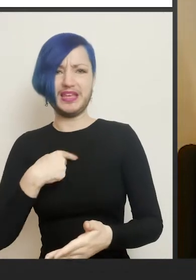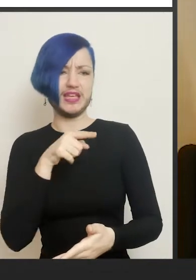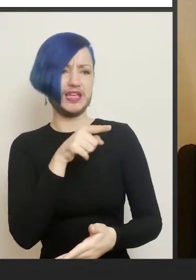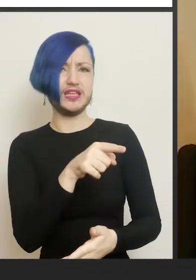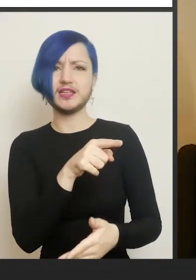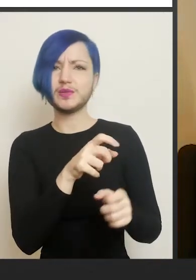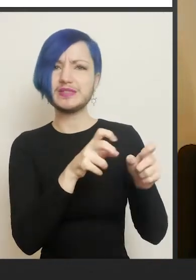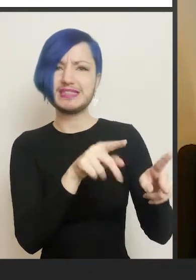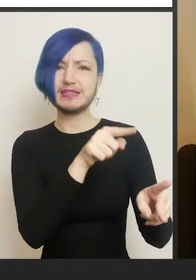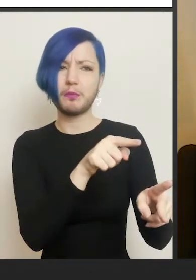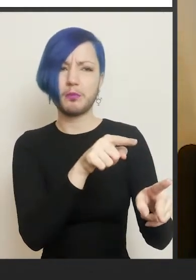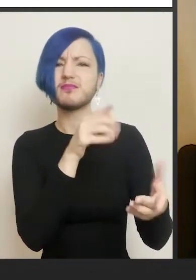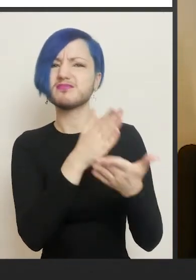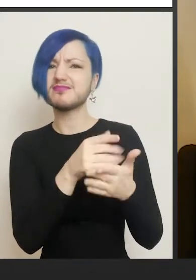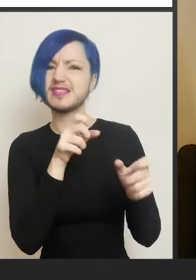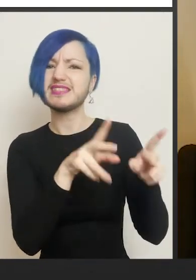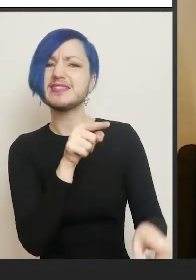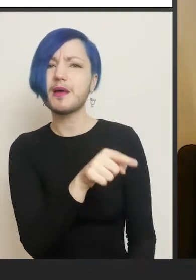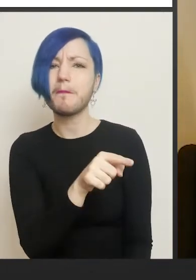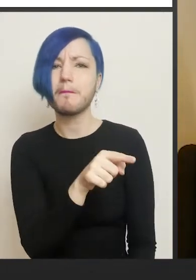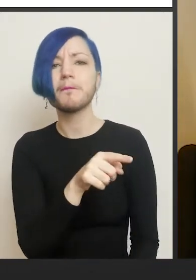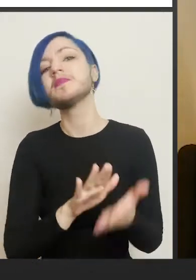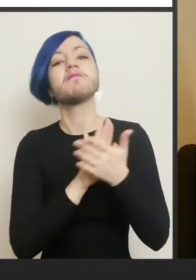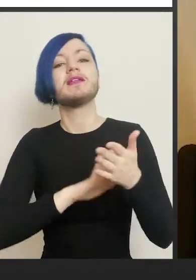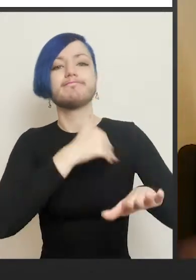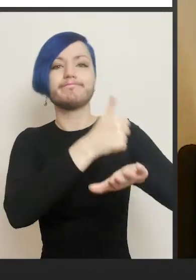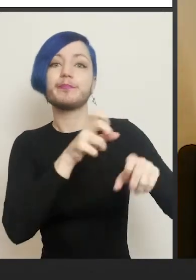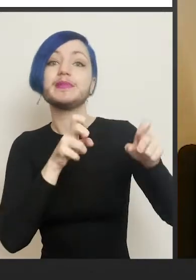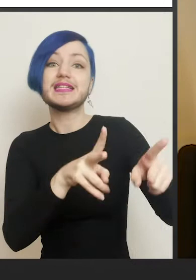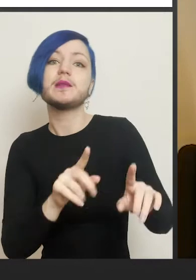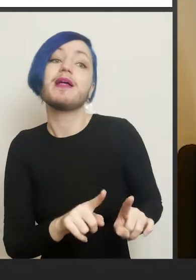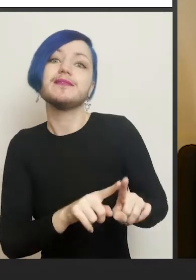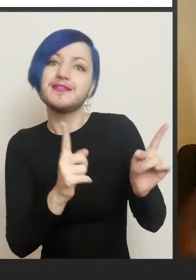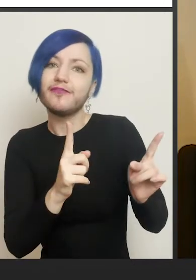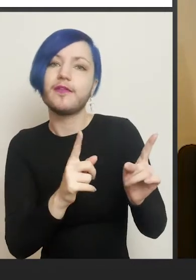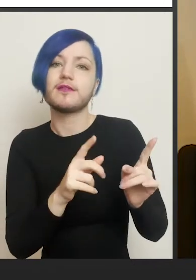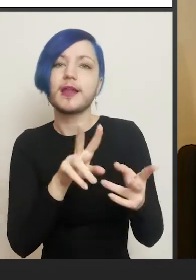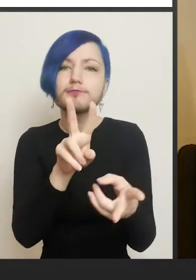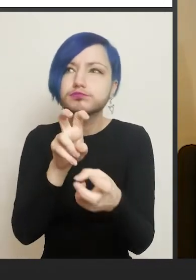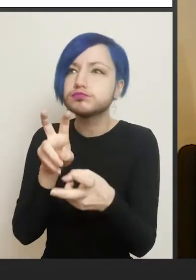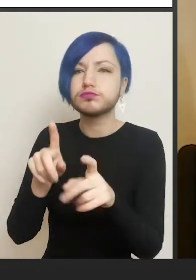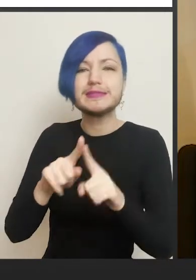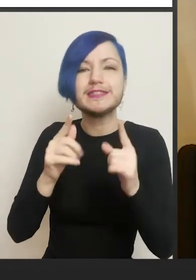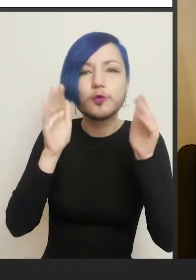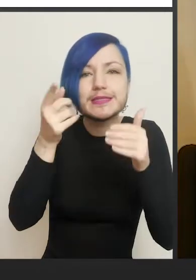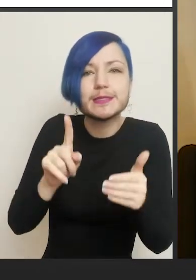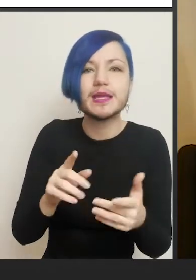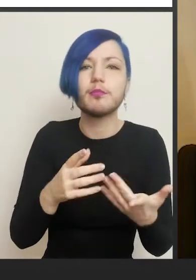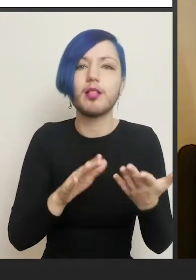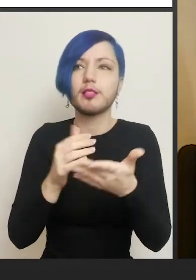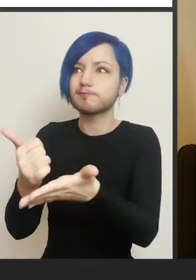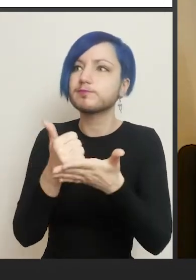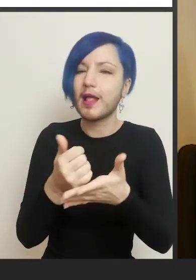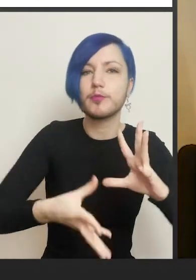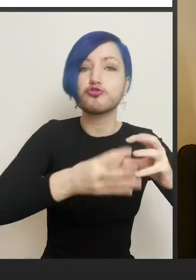systems. So I set out to create an environment where we have different systems and we listen to the autistic people who are working with us to